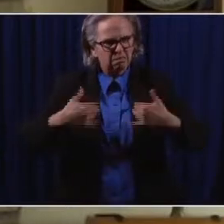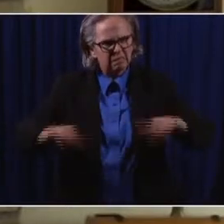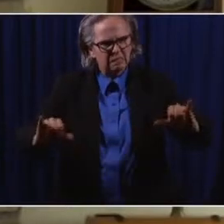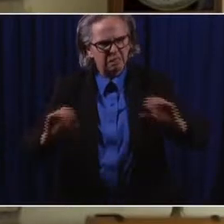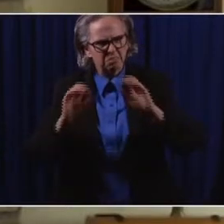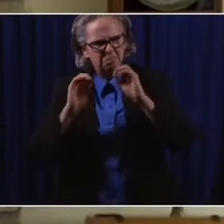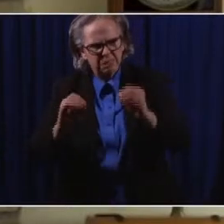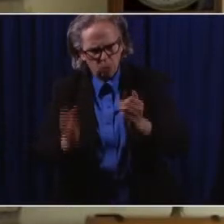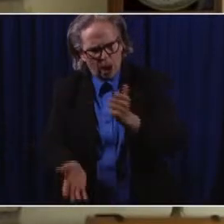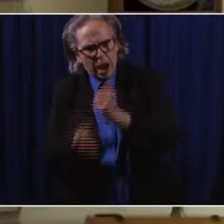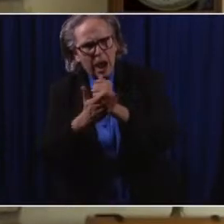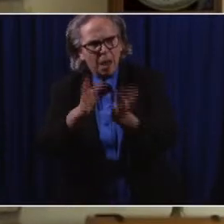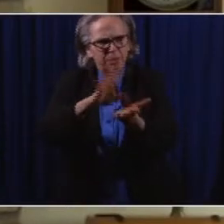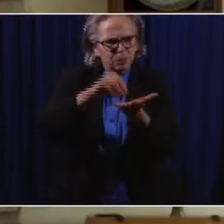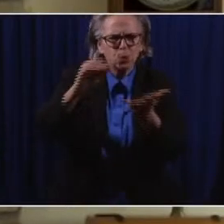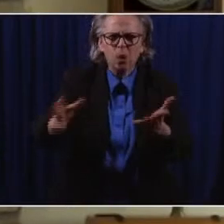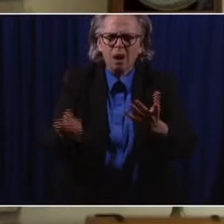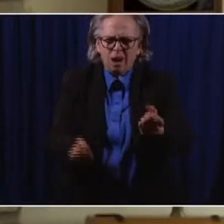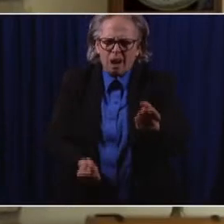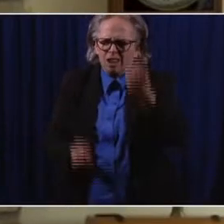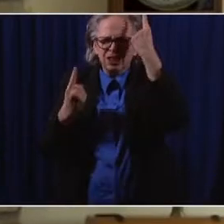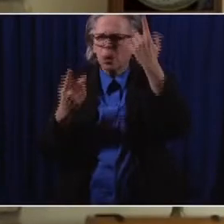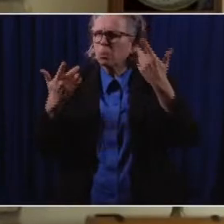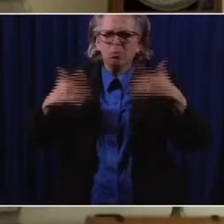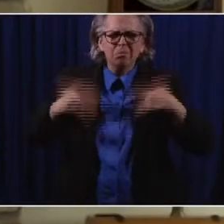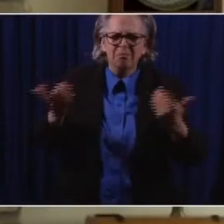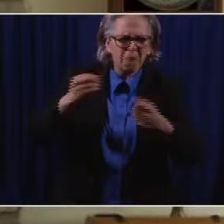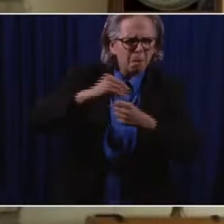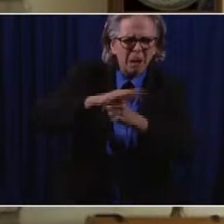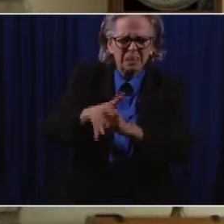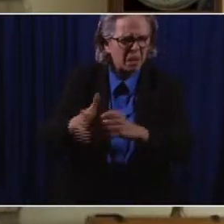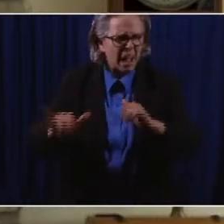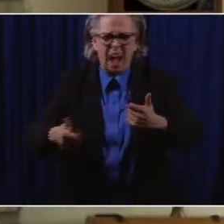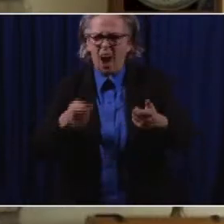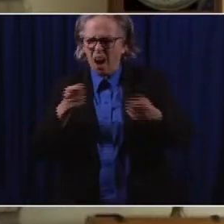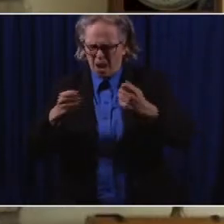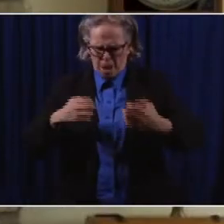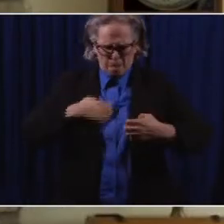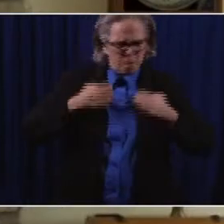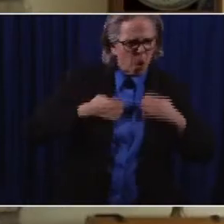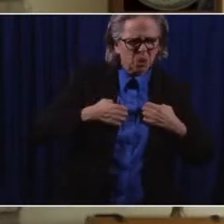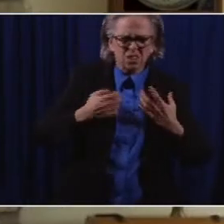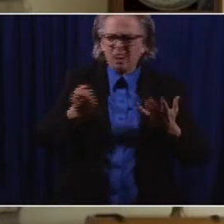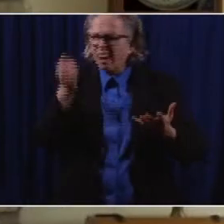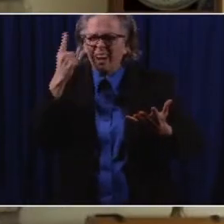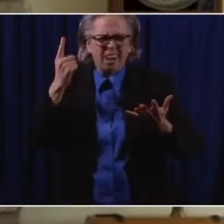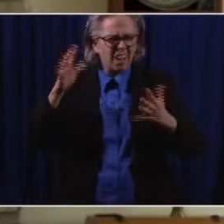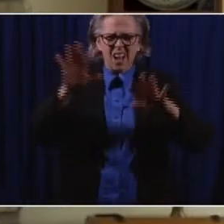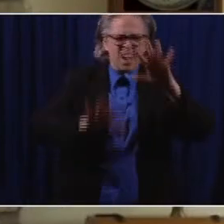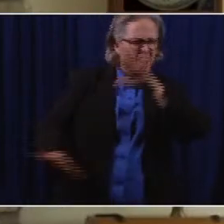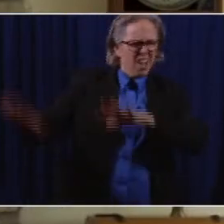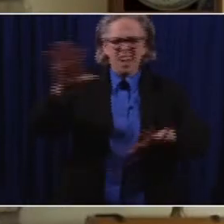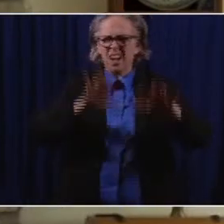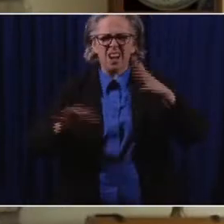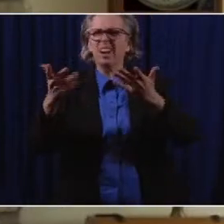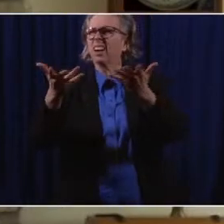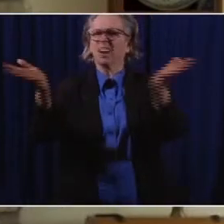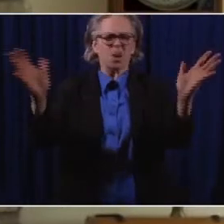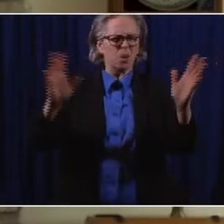health challenges that they might face, or working with families to help kids succeed, we thank our teachers for their